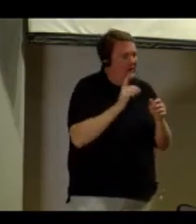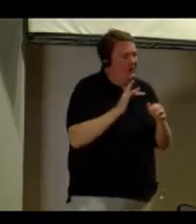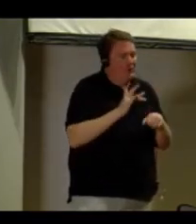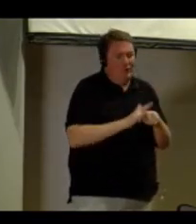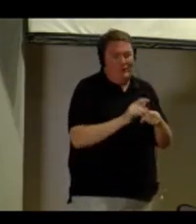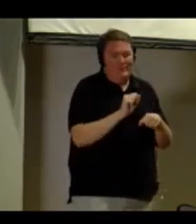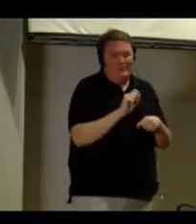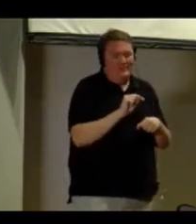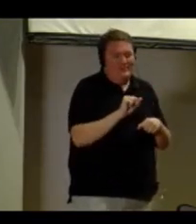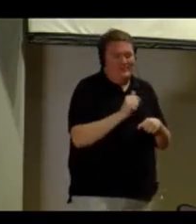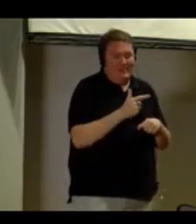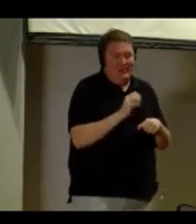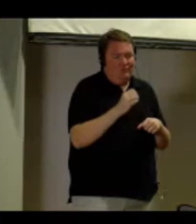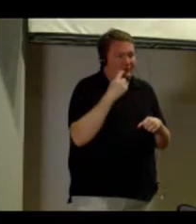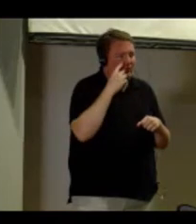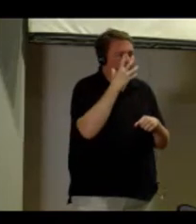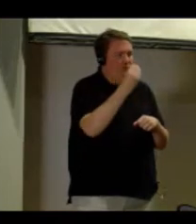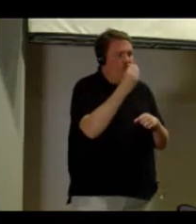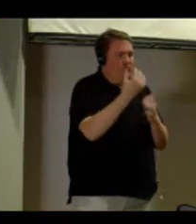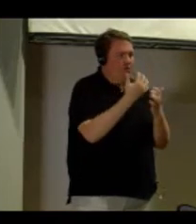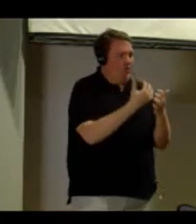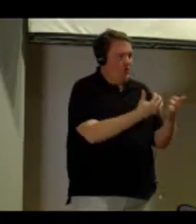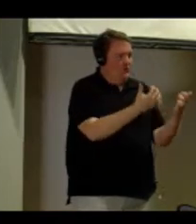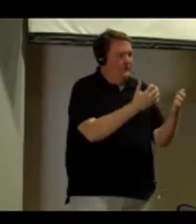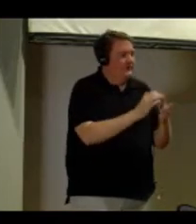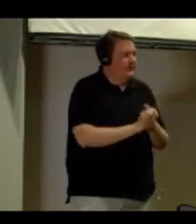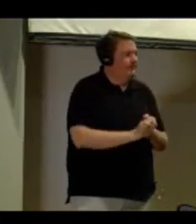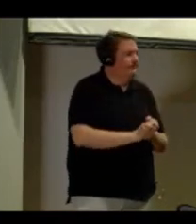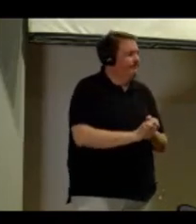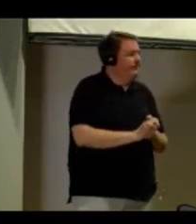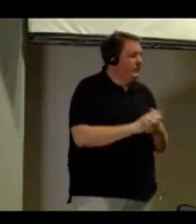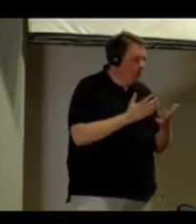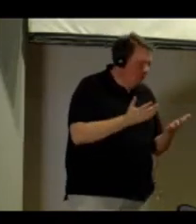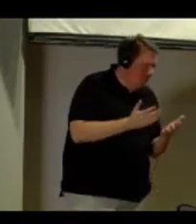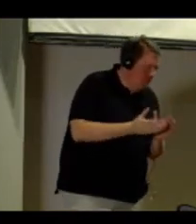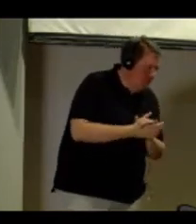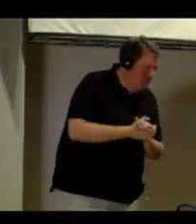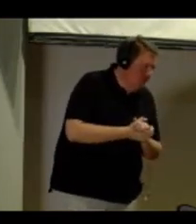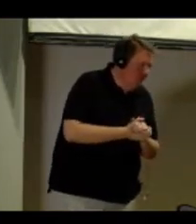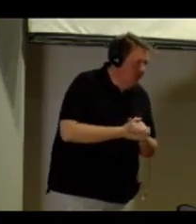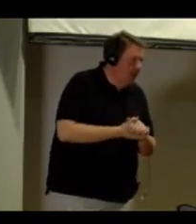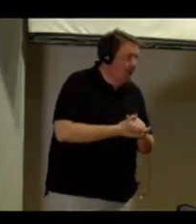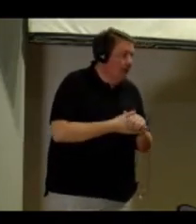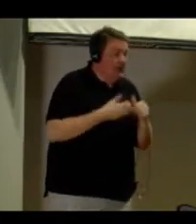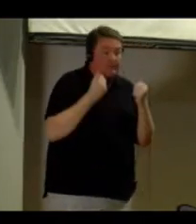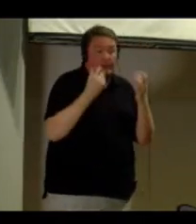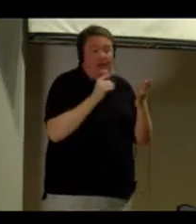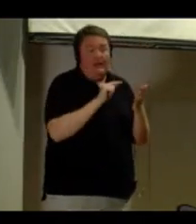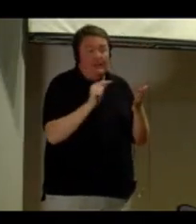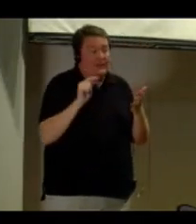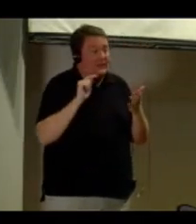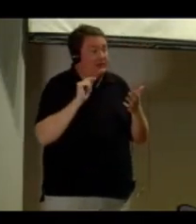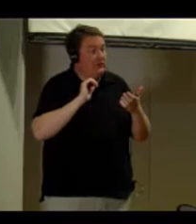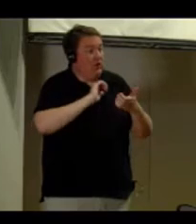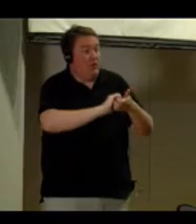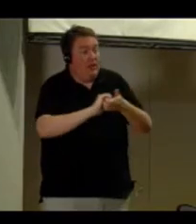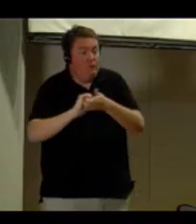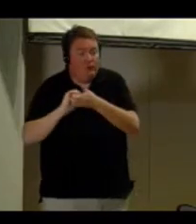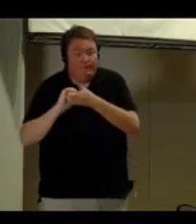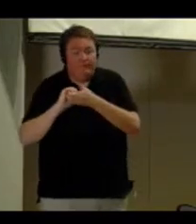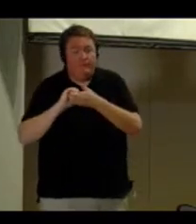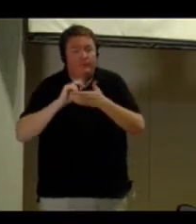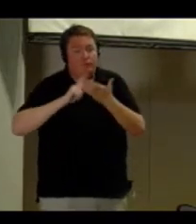before the external audience becomes more important. So like all of these collaborative efforts, we often look